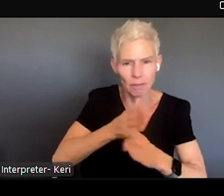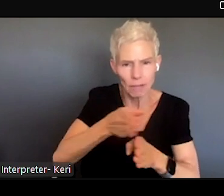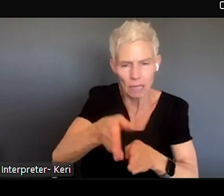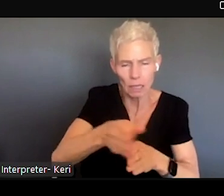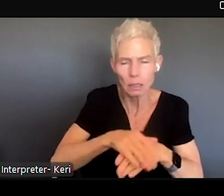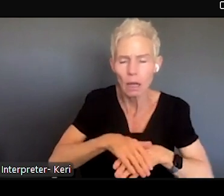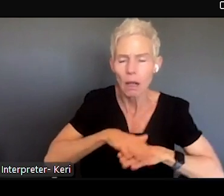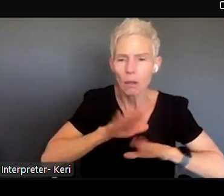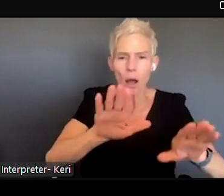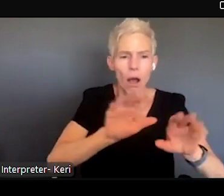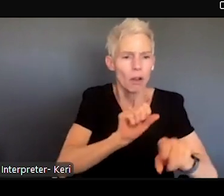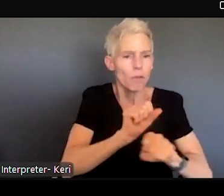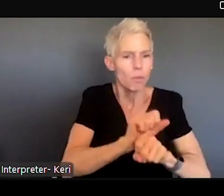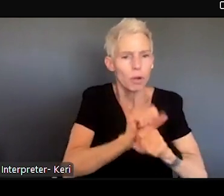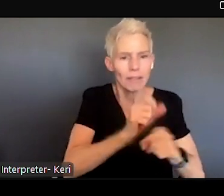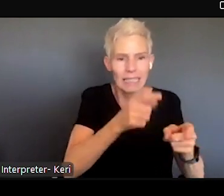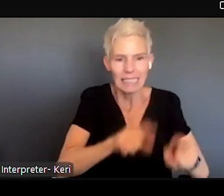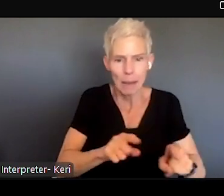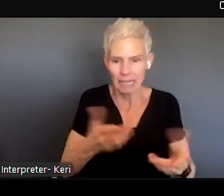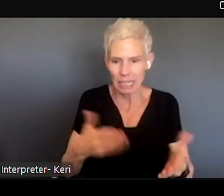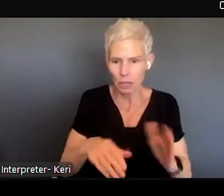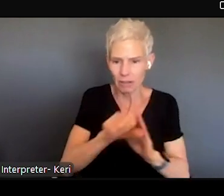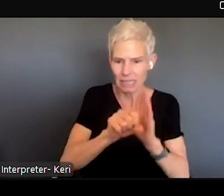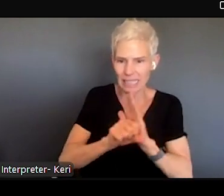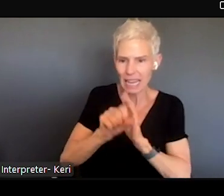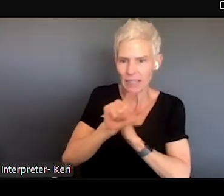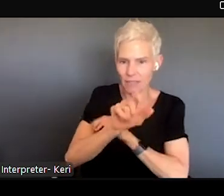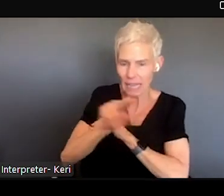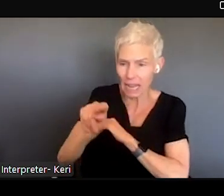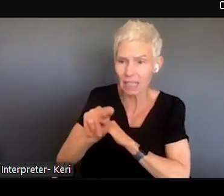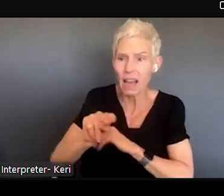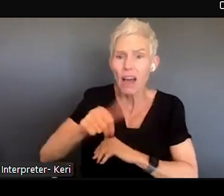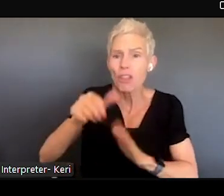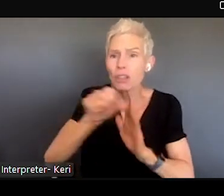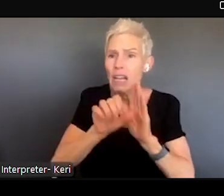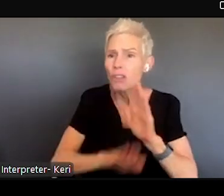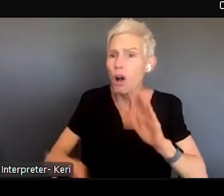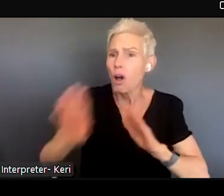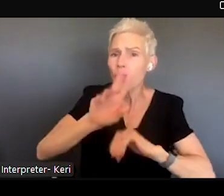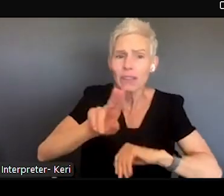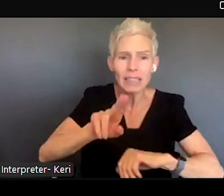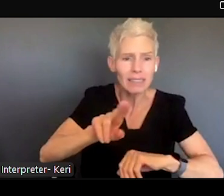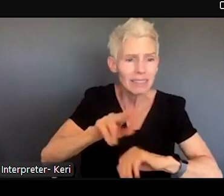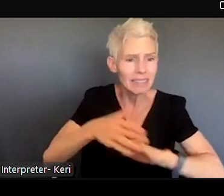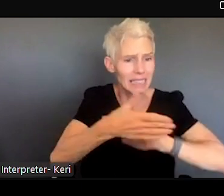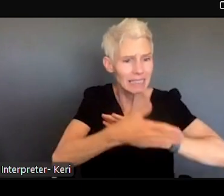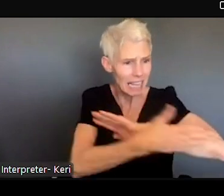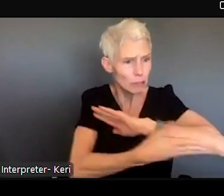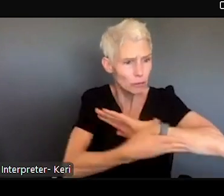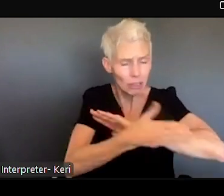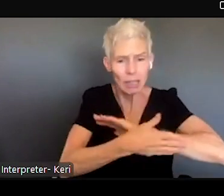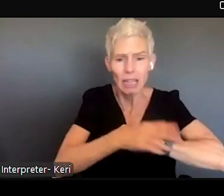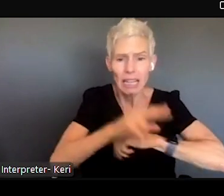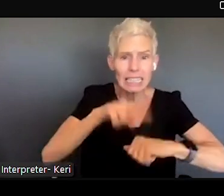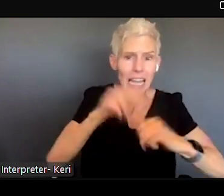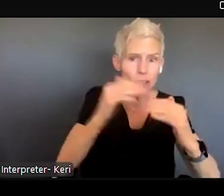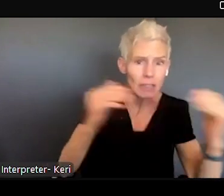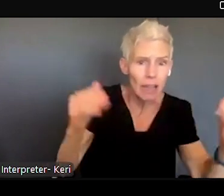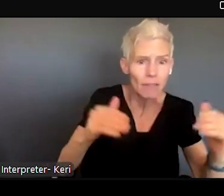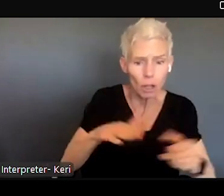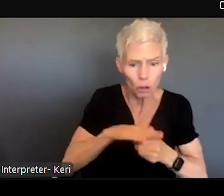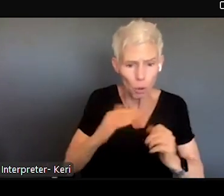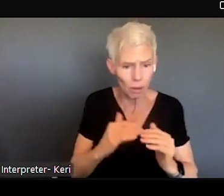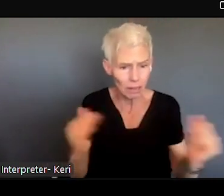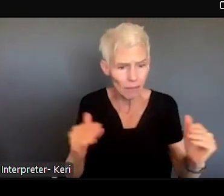work going on in Tennessee and states all across the nation, at the national level, at the local level, at every level. There's a lot of great